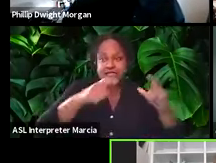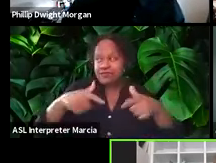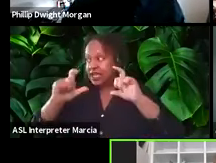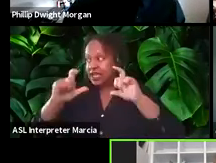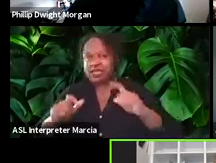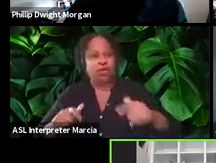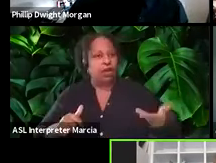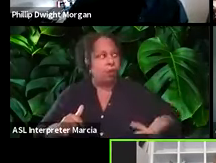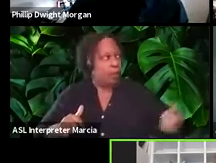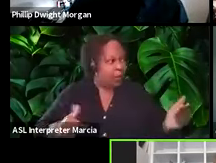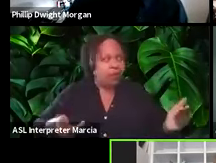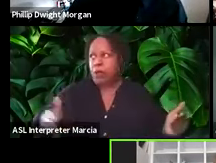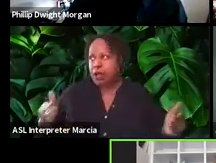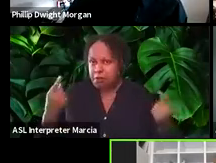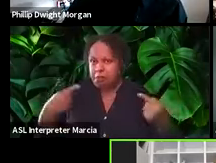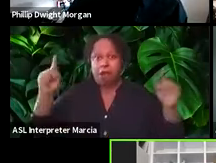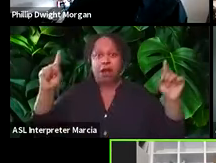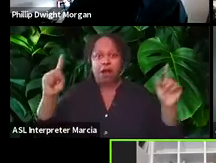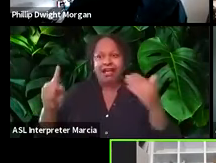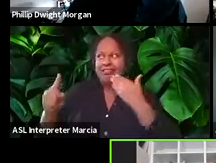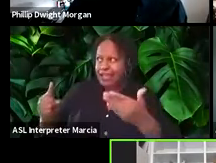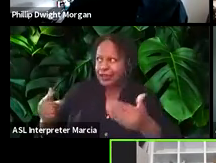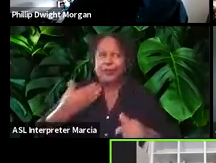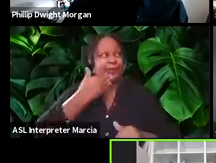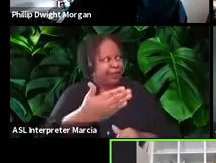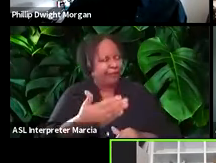Welcome, thank you.